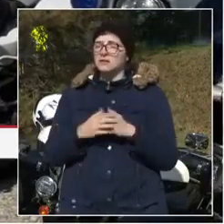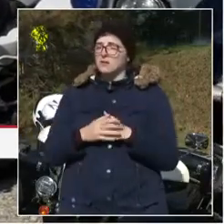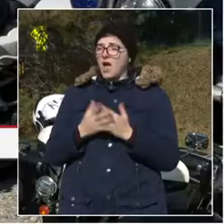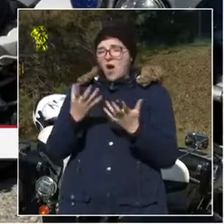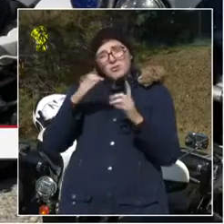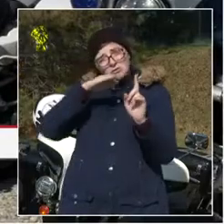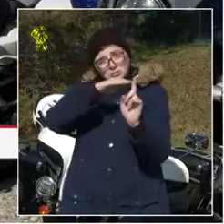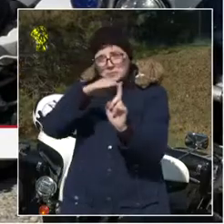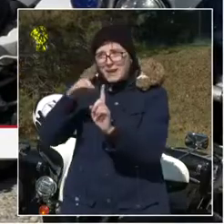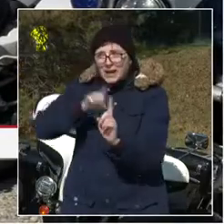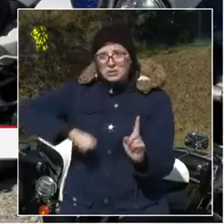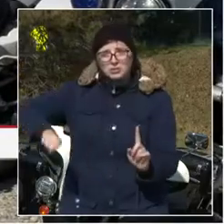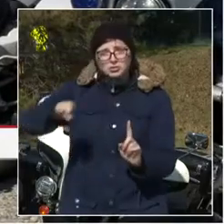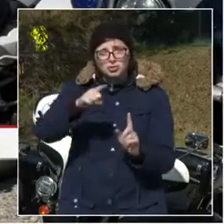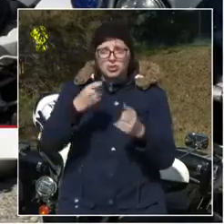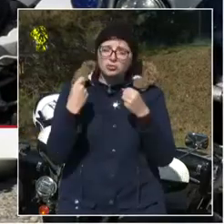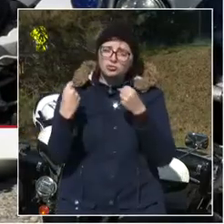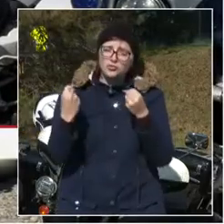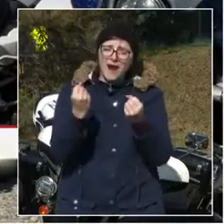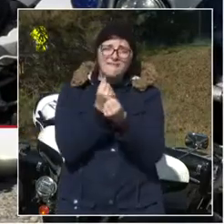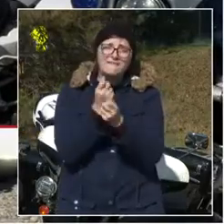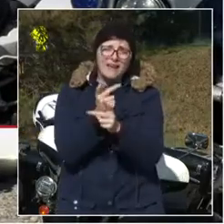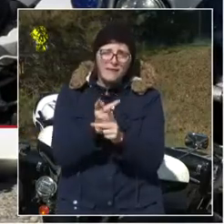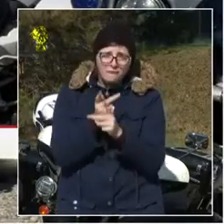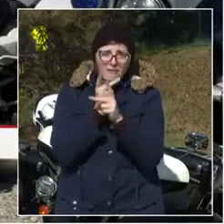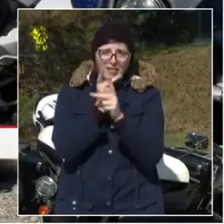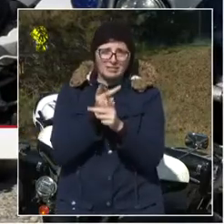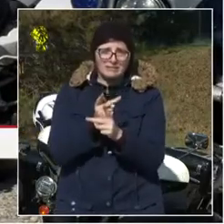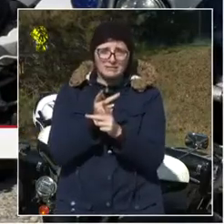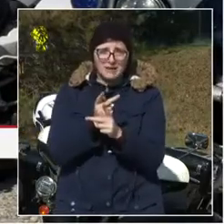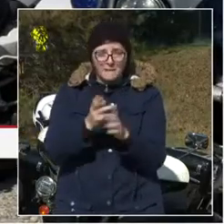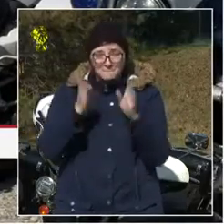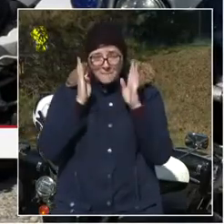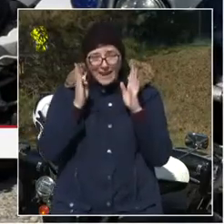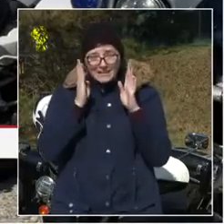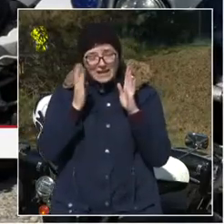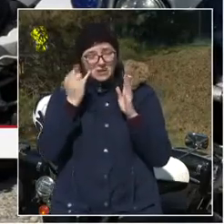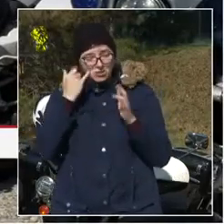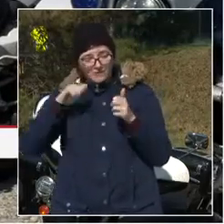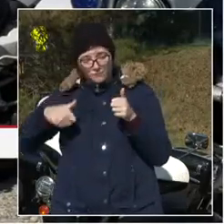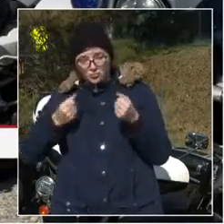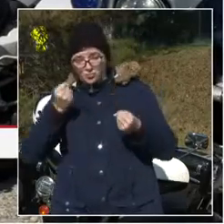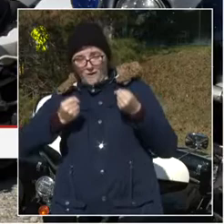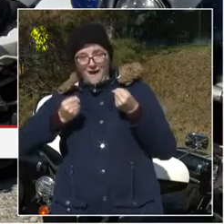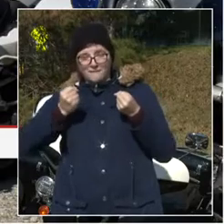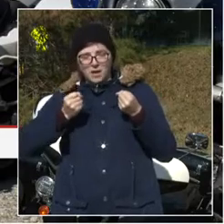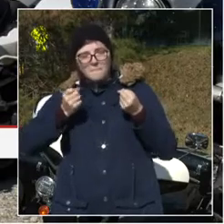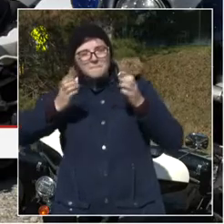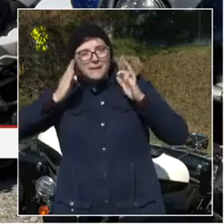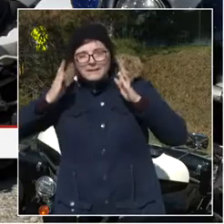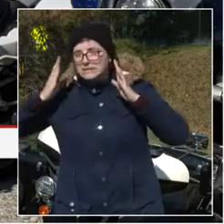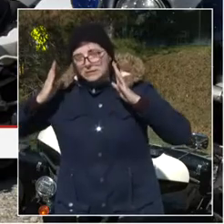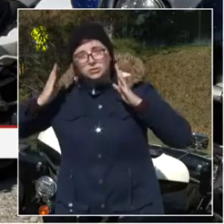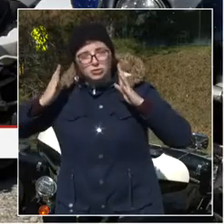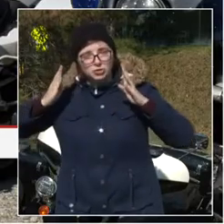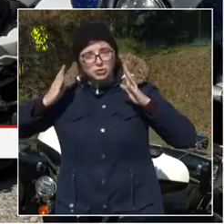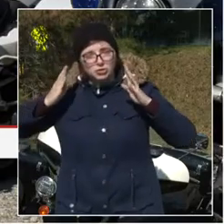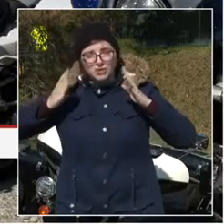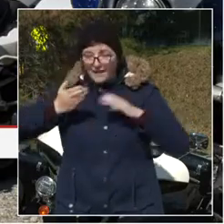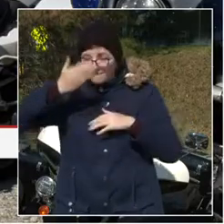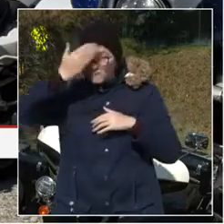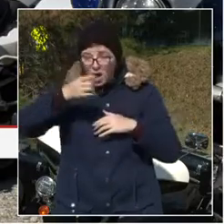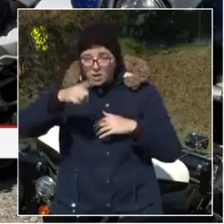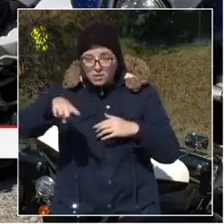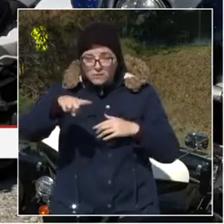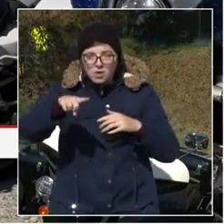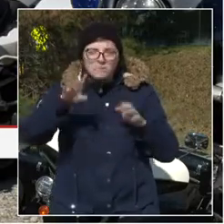to remind everyone to drive carefully and pay attention when you're behind the wheel. Nothing matters more than what's in front of you